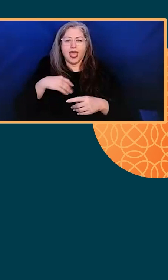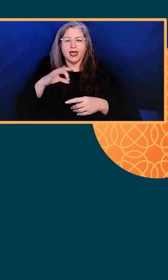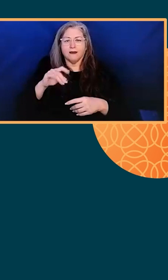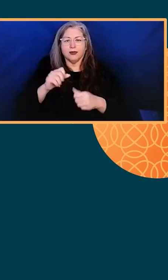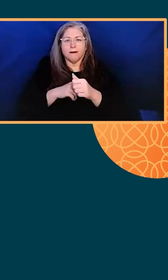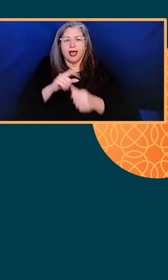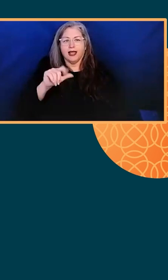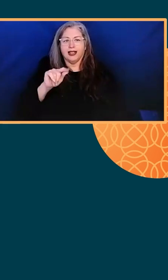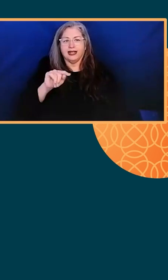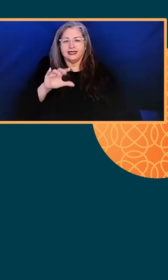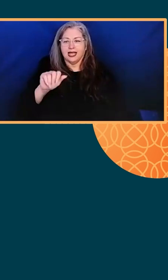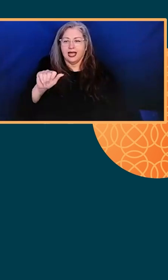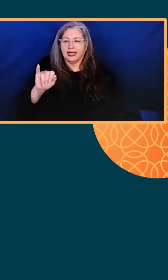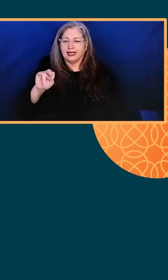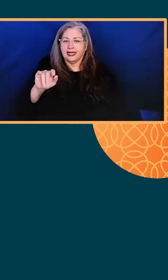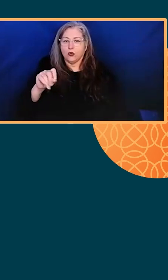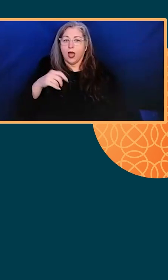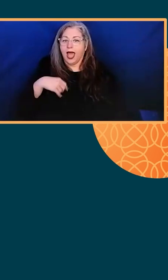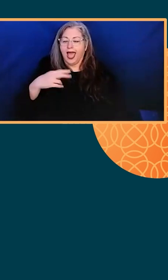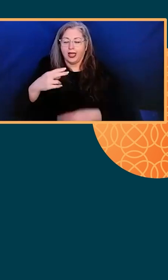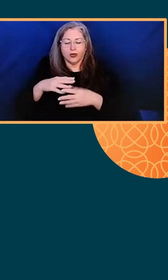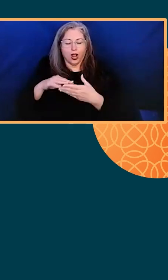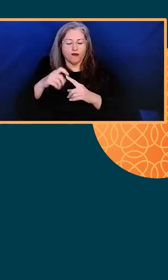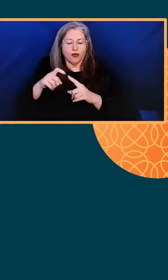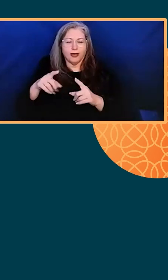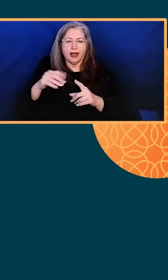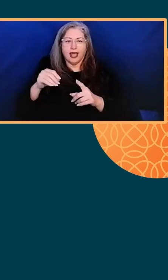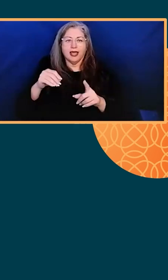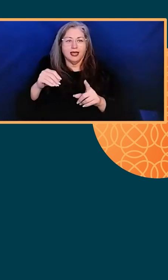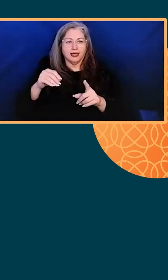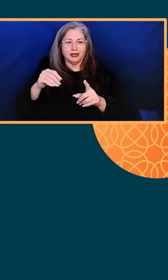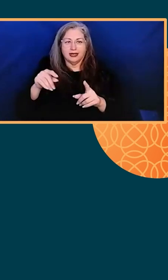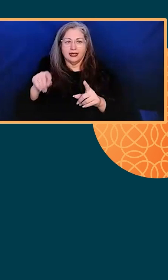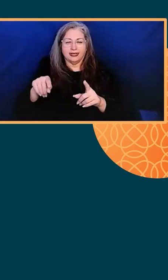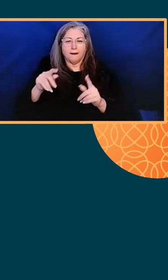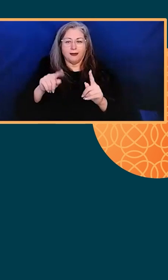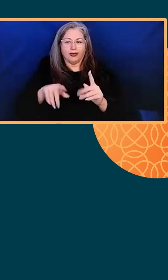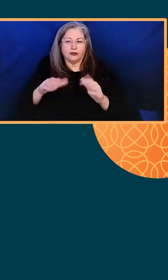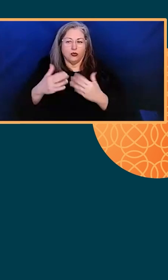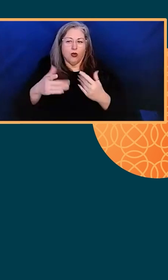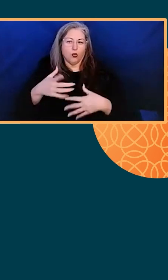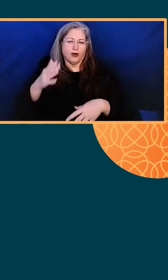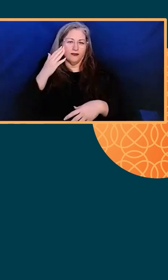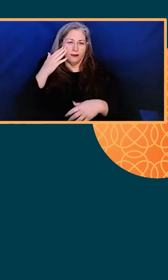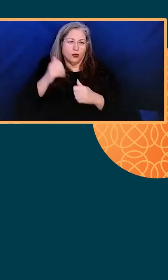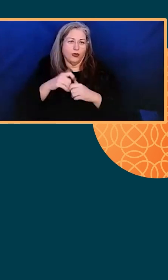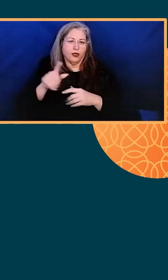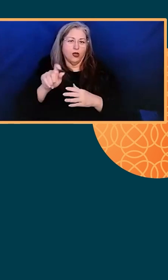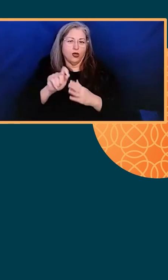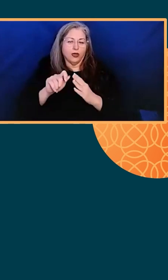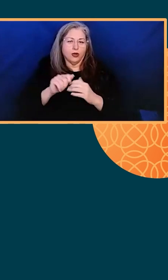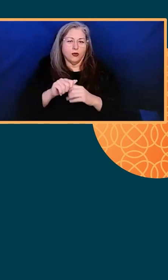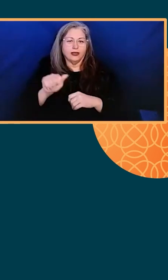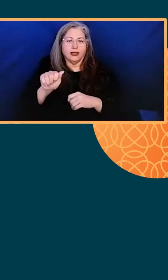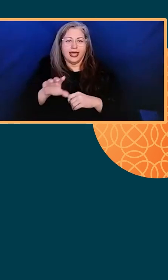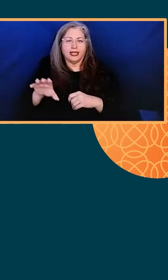Leticia Nieto that I use and learn from, and I think you do too. And there are folks in this room that are probably familiar with her work around agent and